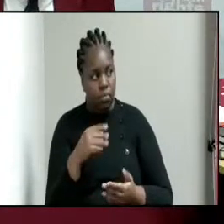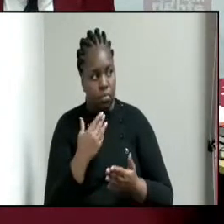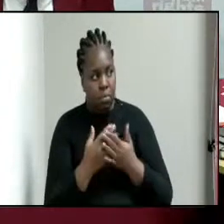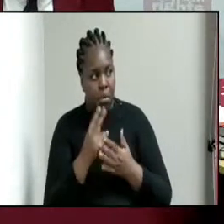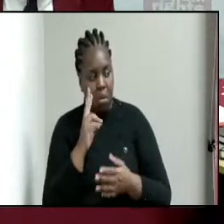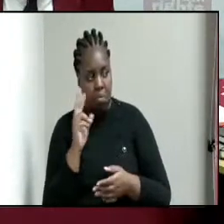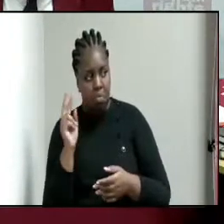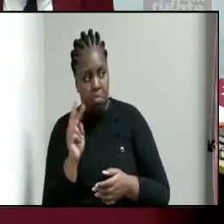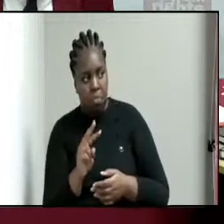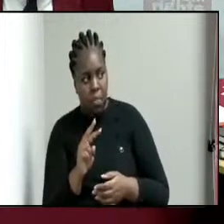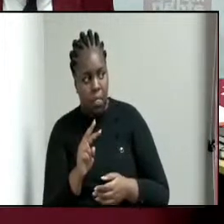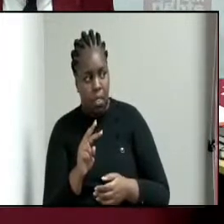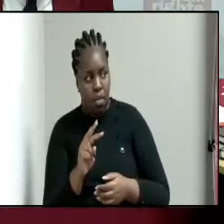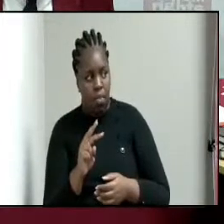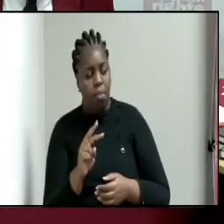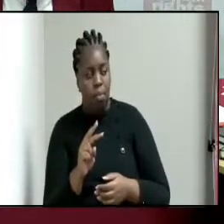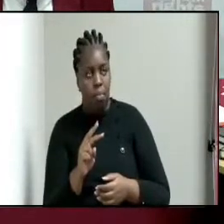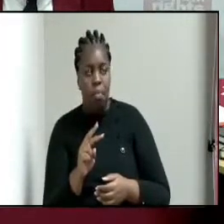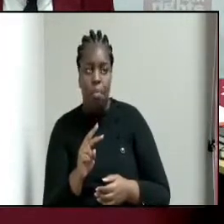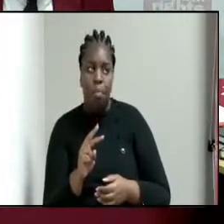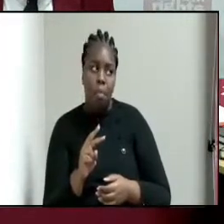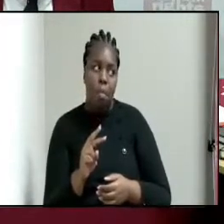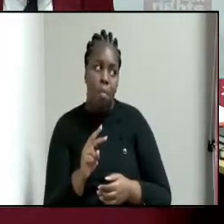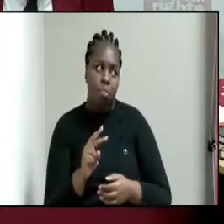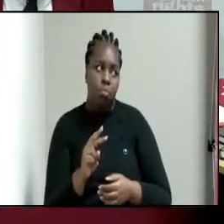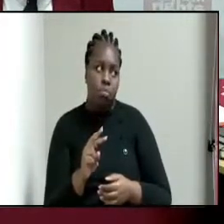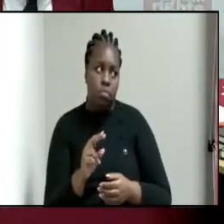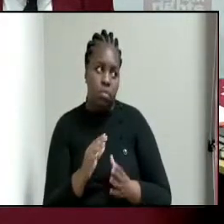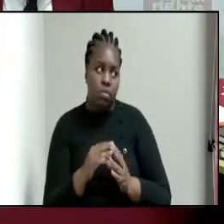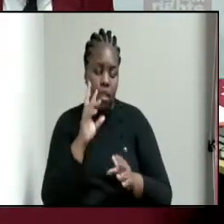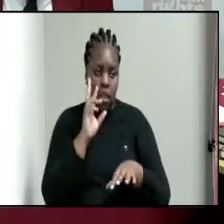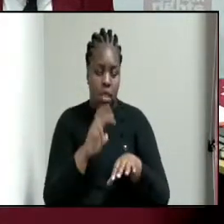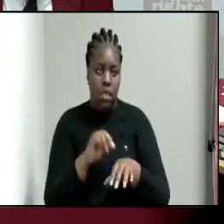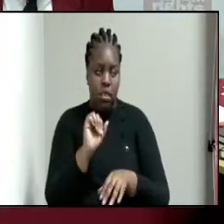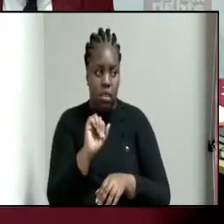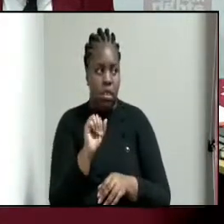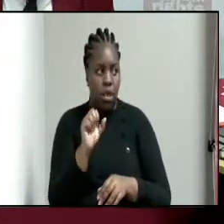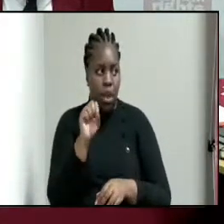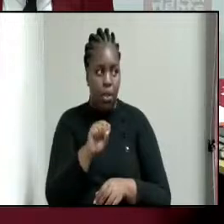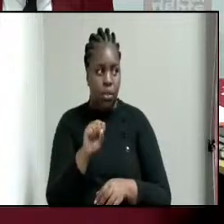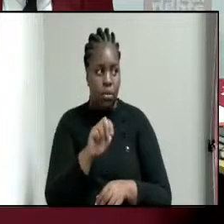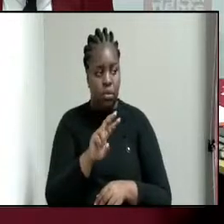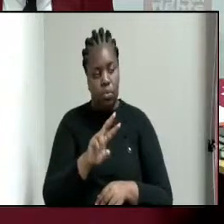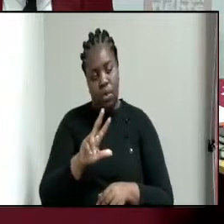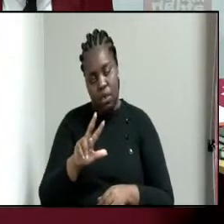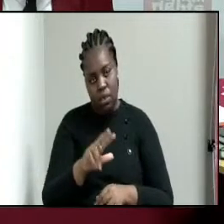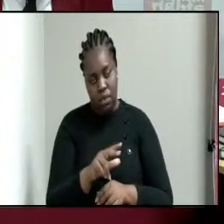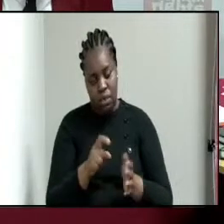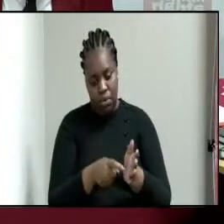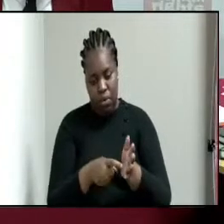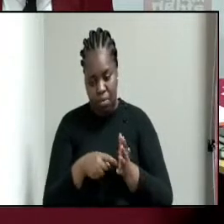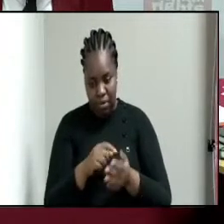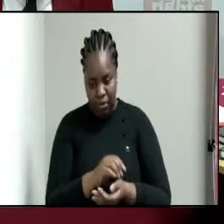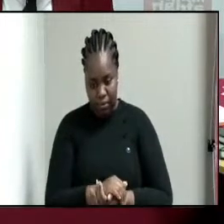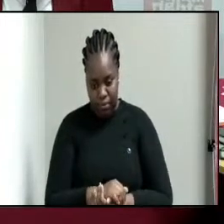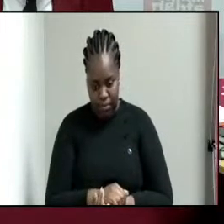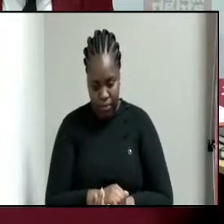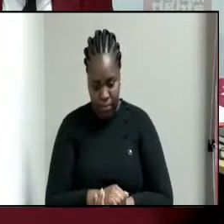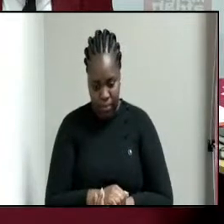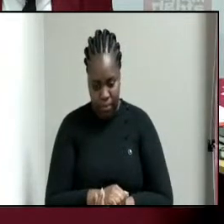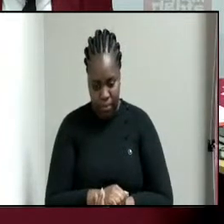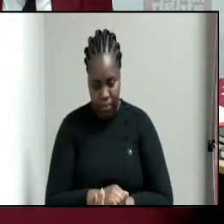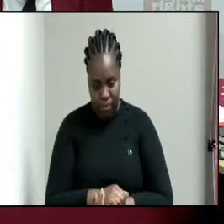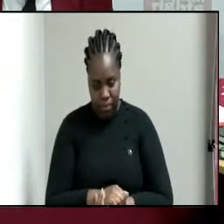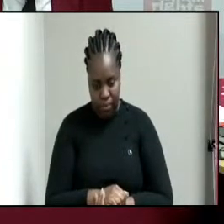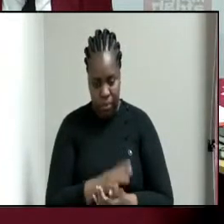seen to fulfill in the needs of the Section 28 requirement.